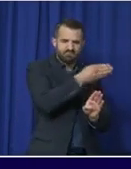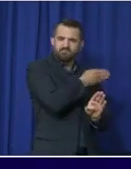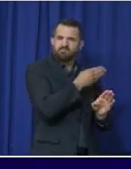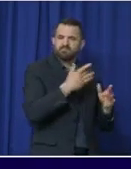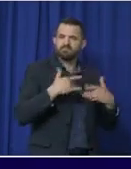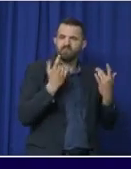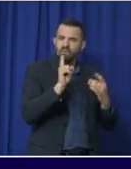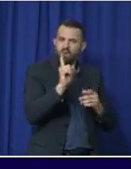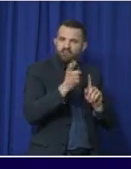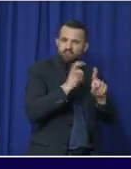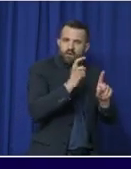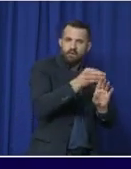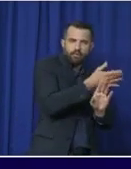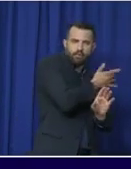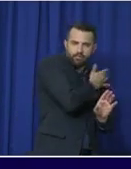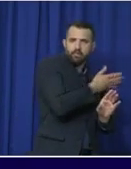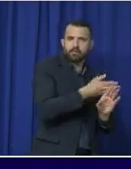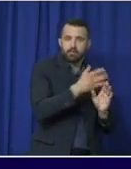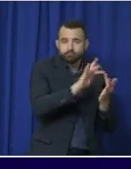vaccines.